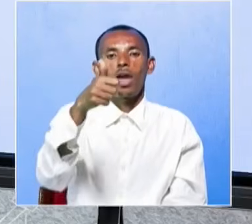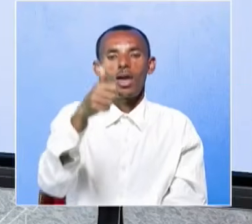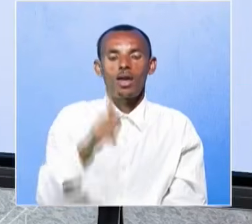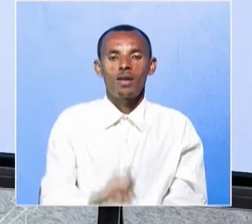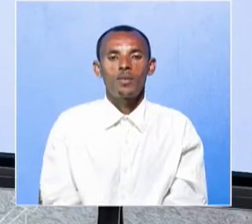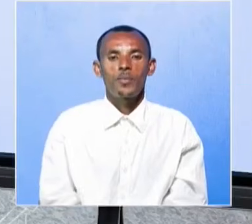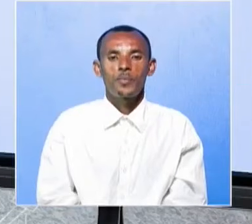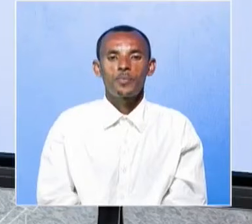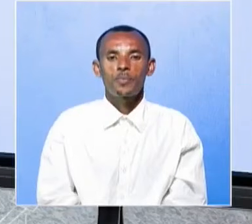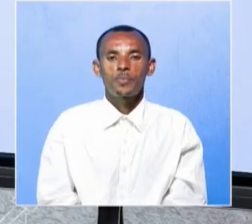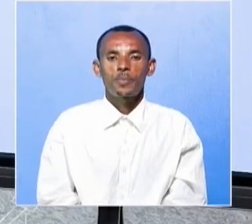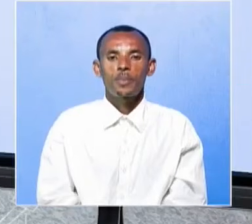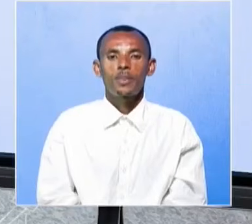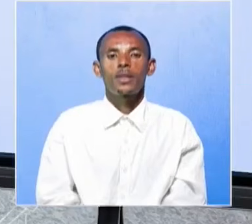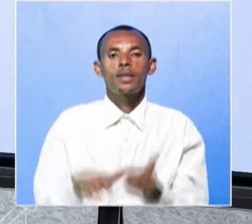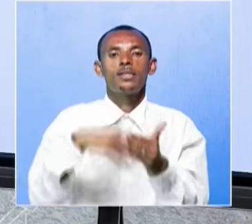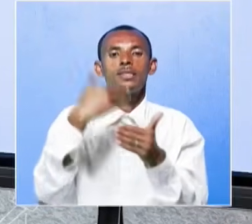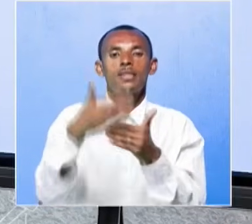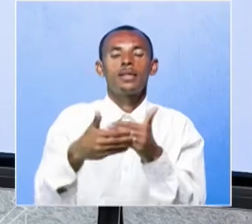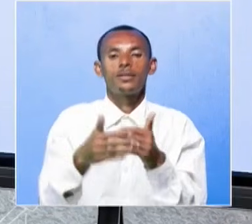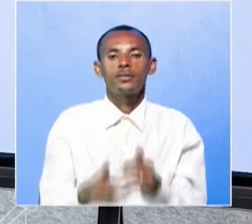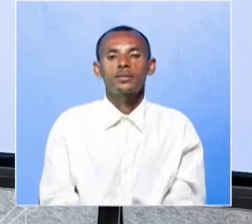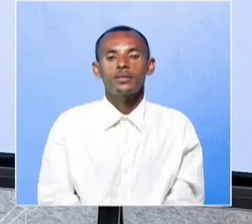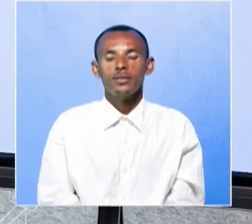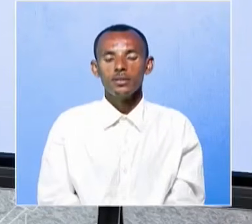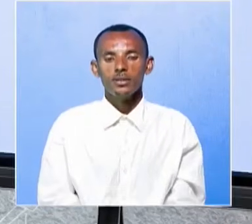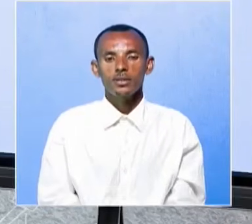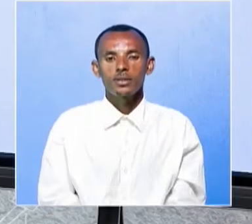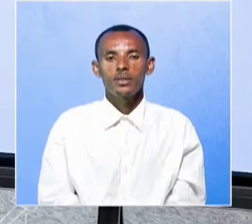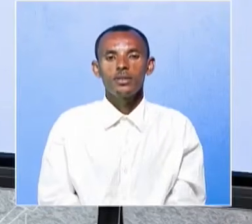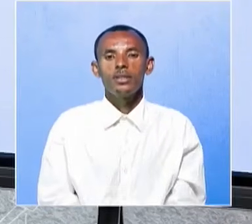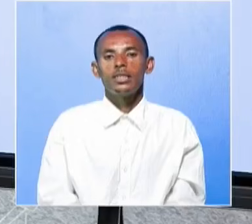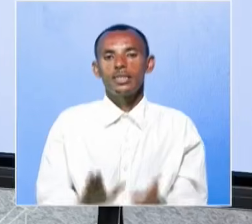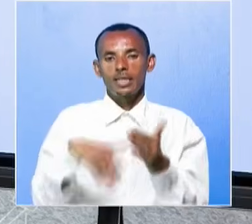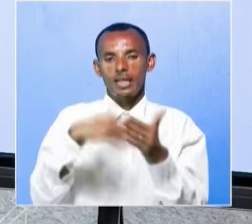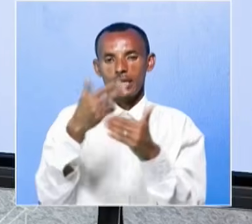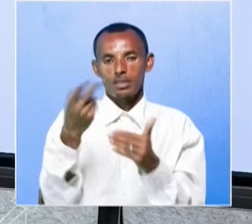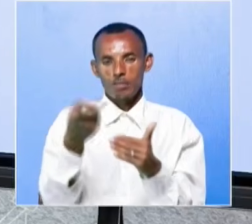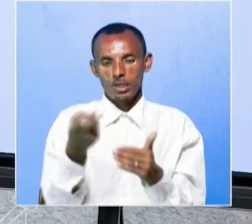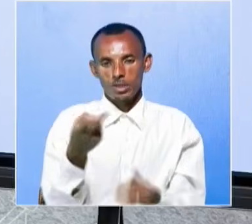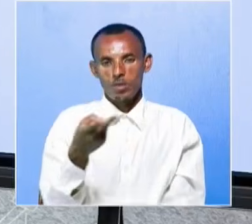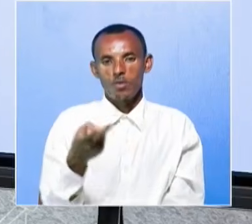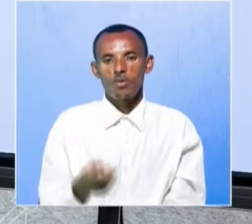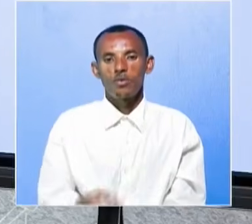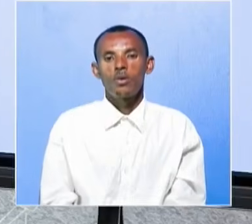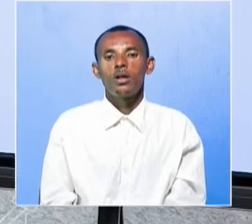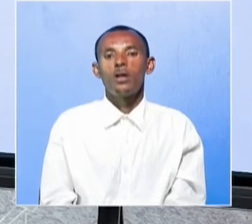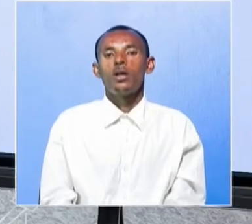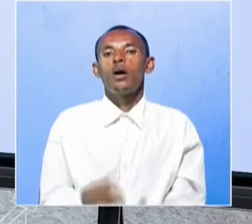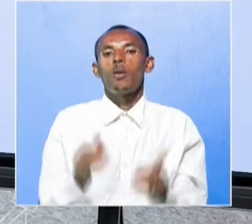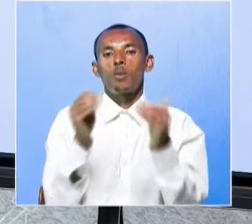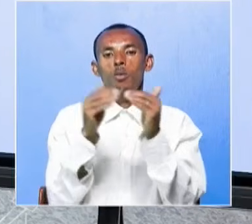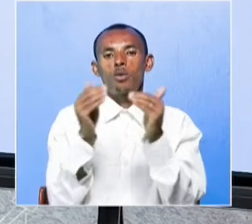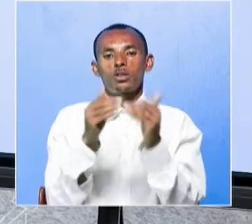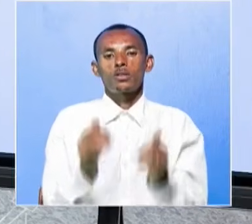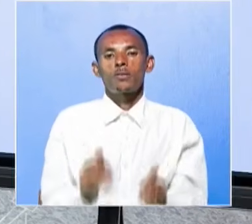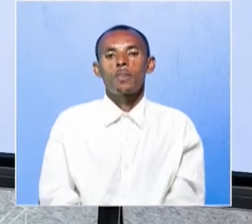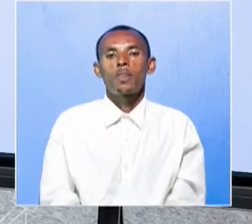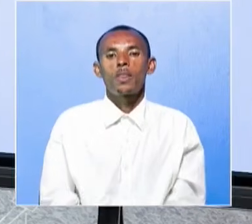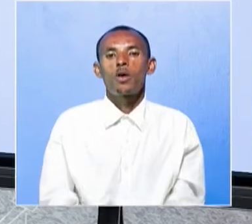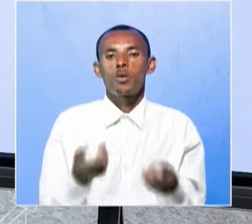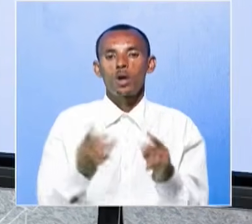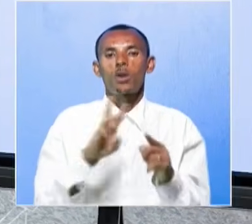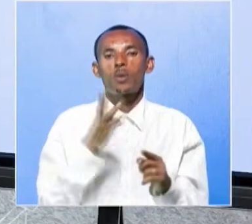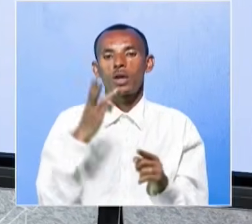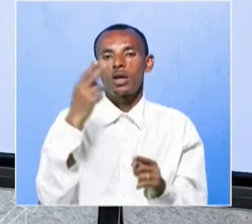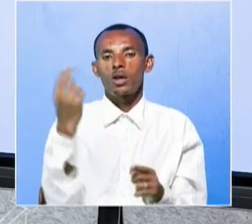right? Then take the next pairs of proportions, okay? Whenever we